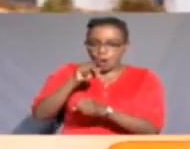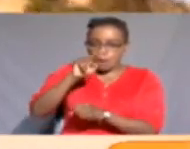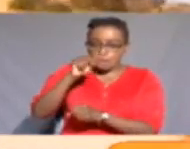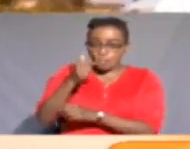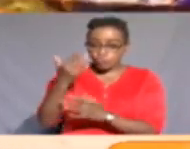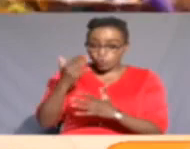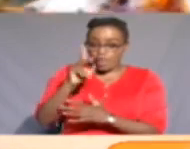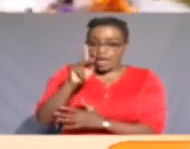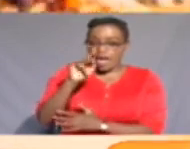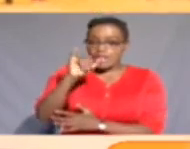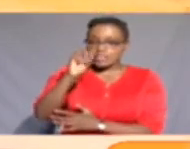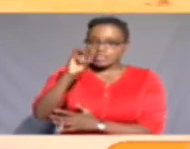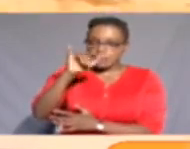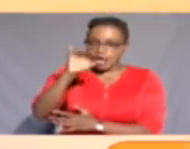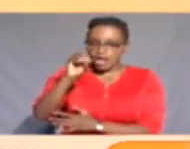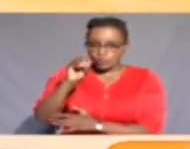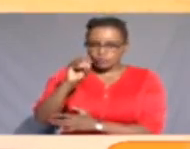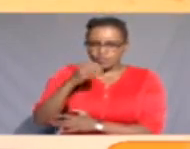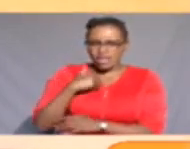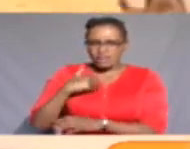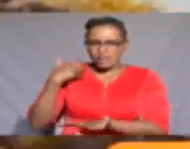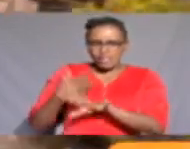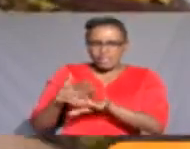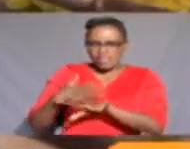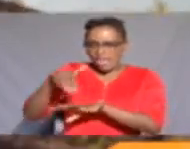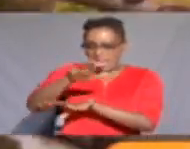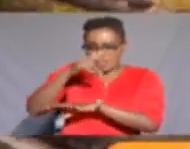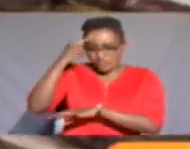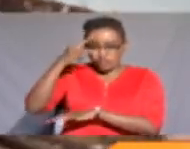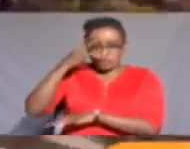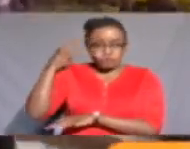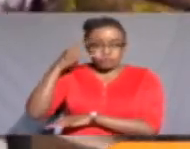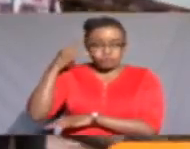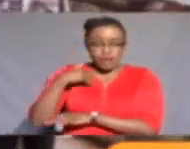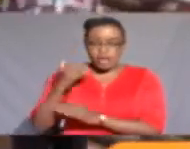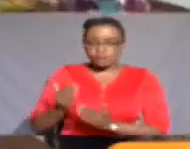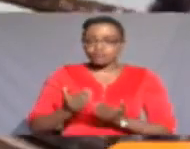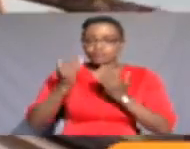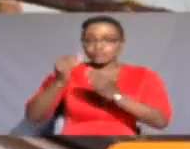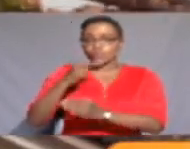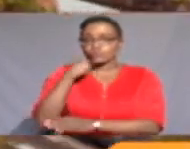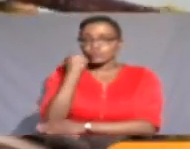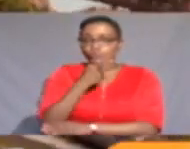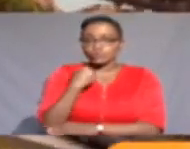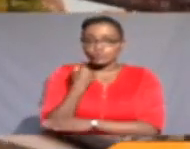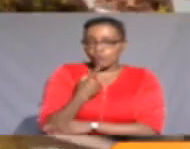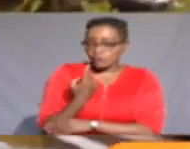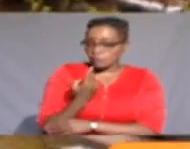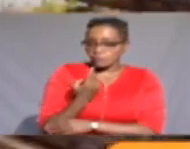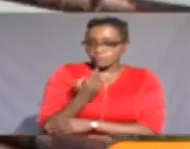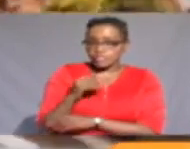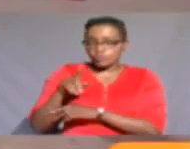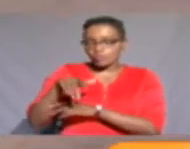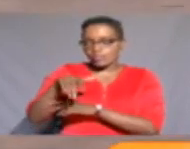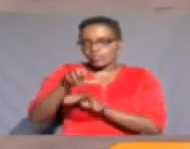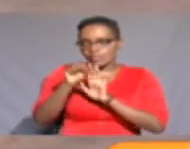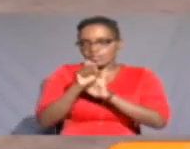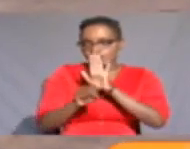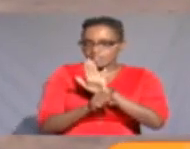Kismayu, once the main economic hub of the Al-Shabaab, has now been handed over to Jubaland State